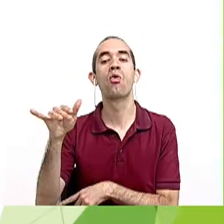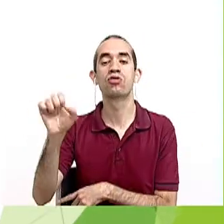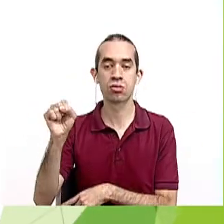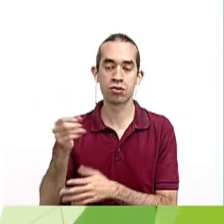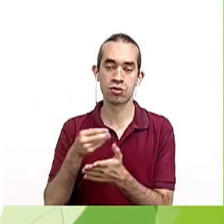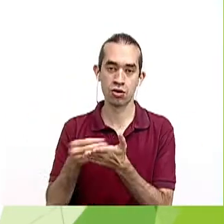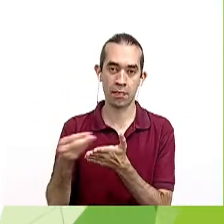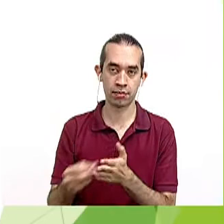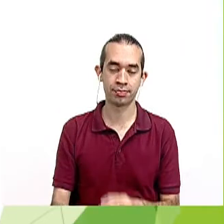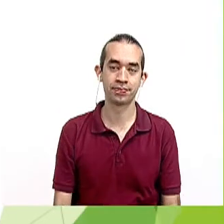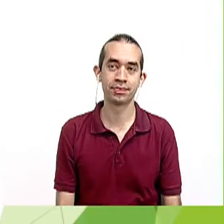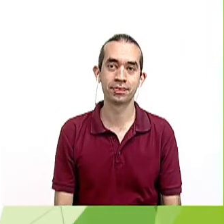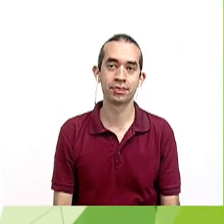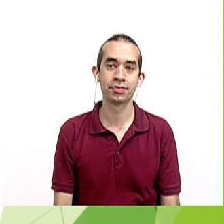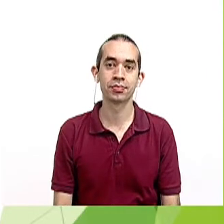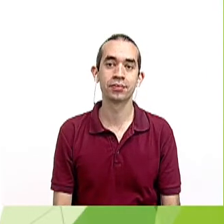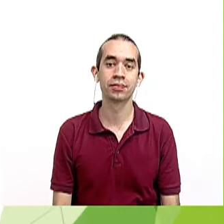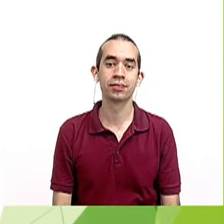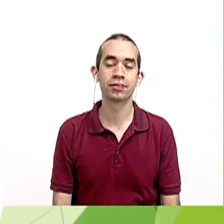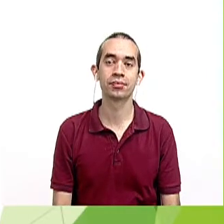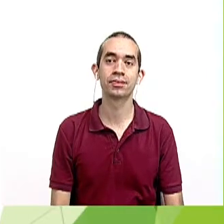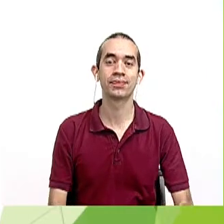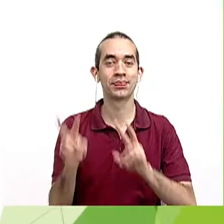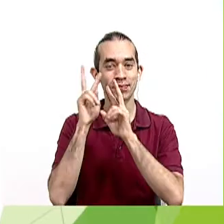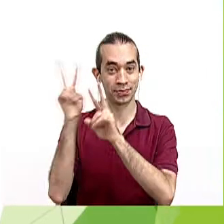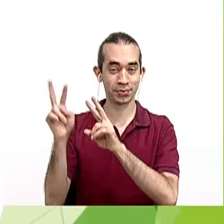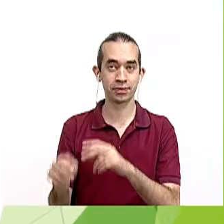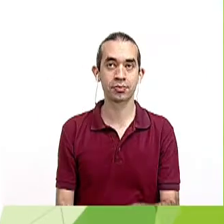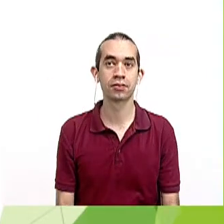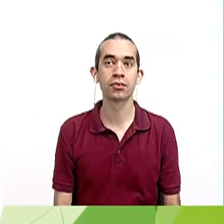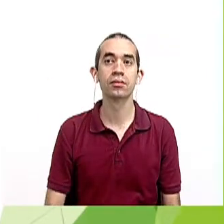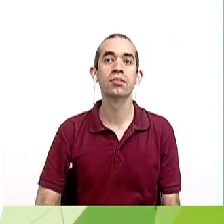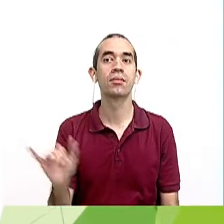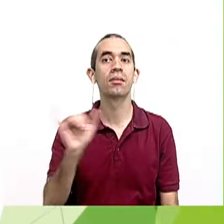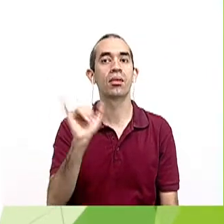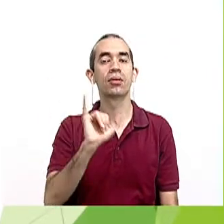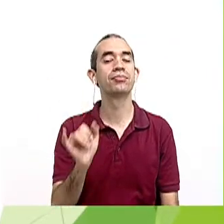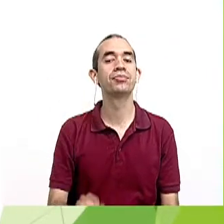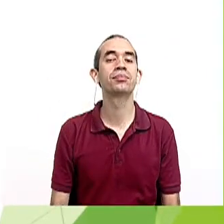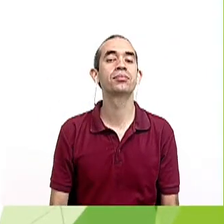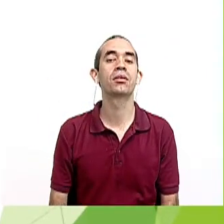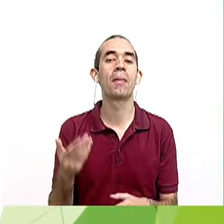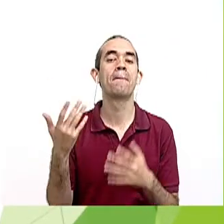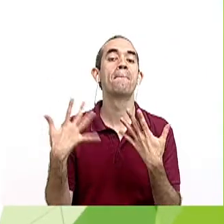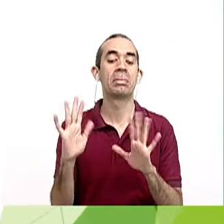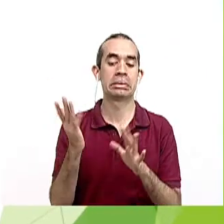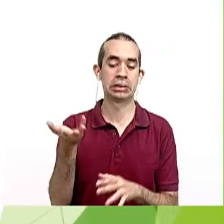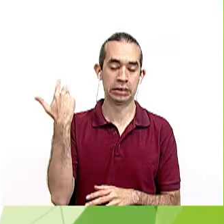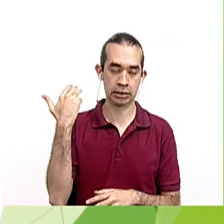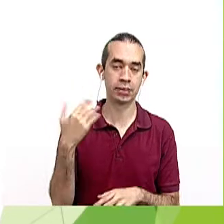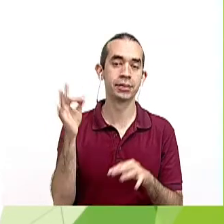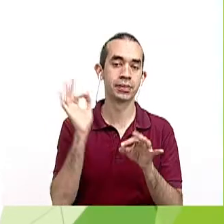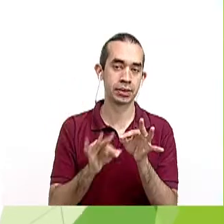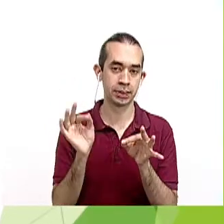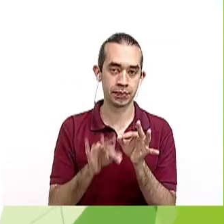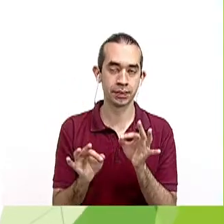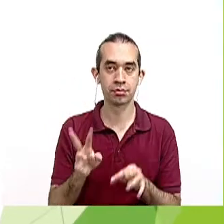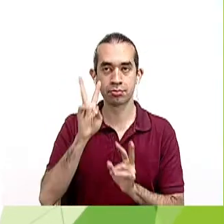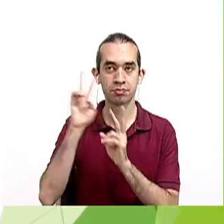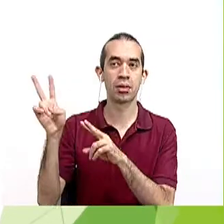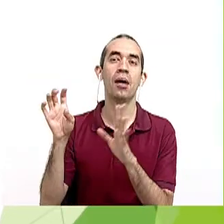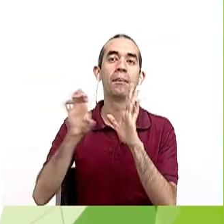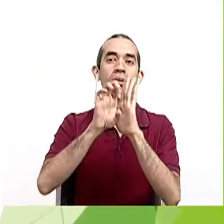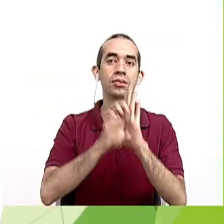Okay, now let's see the next. Thank you. We are also going to use the past tense and look at these